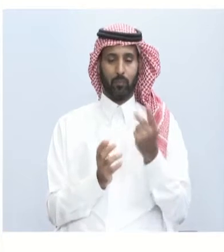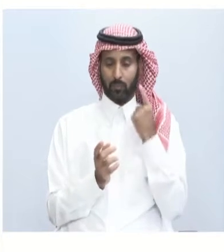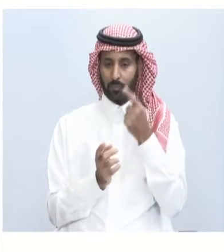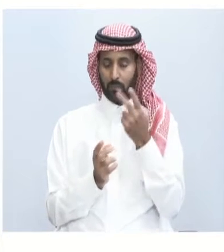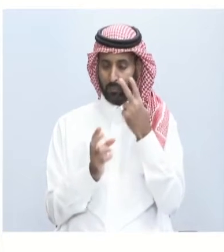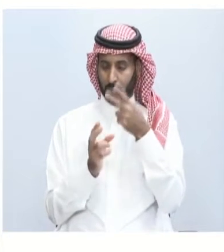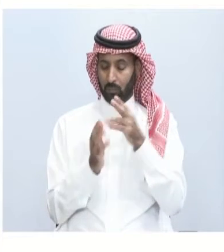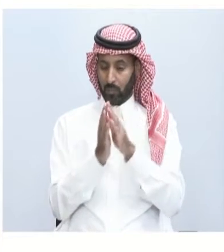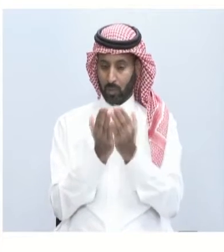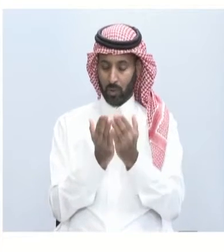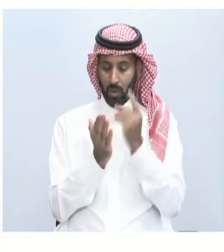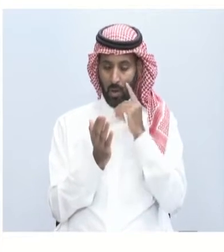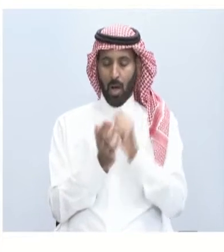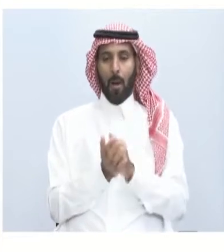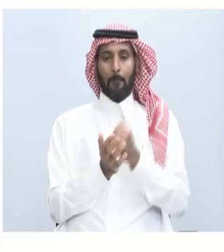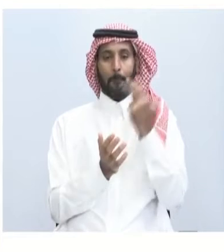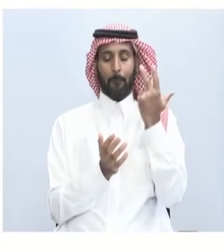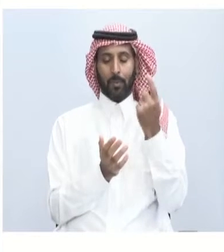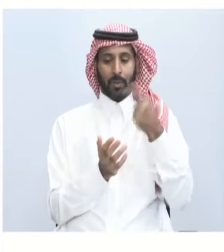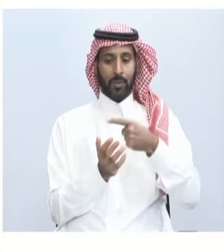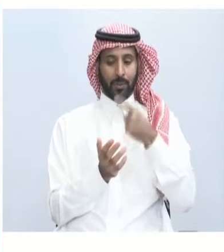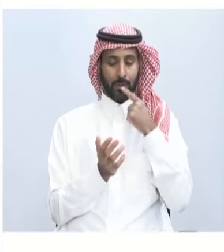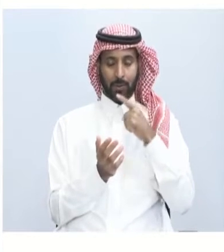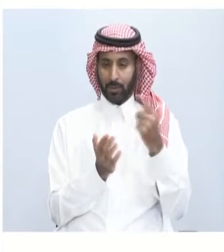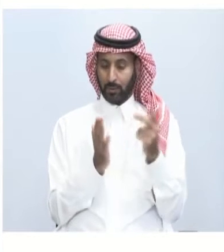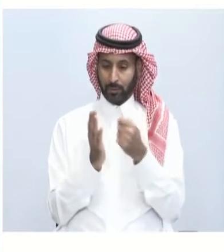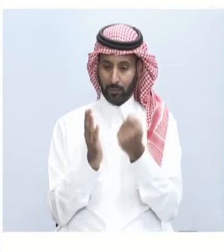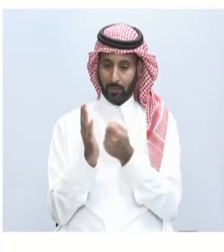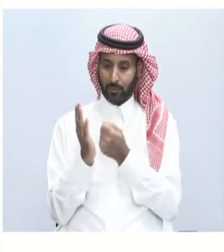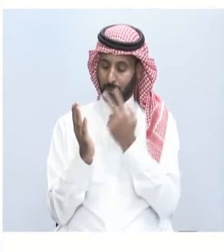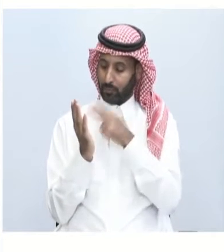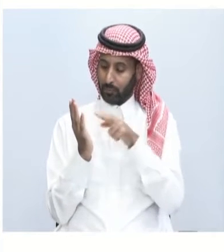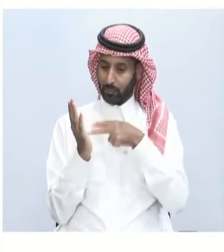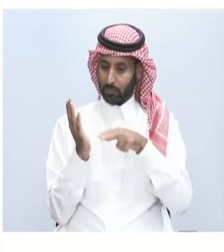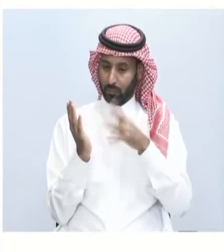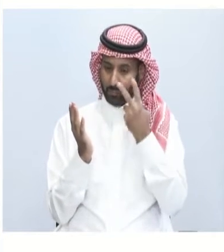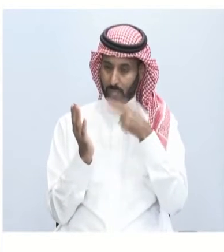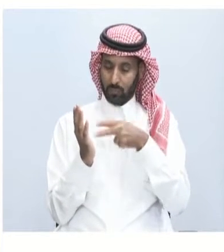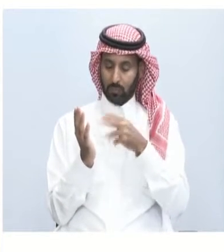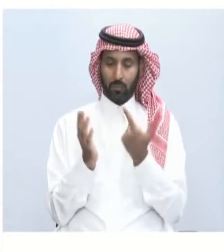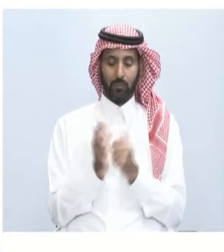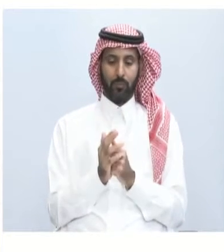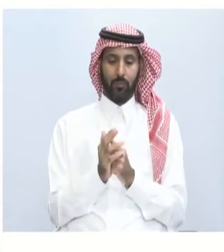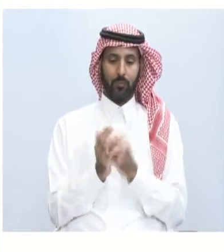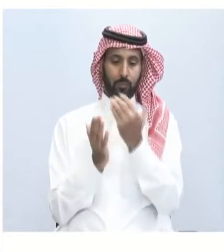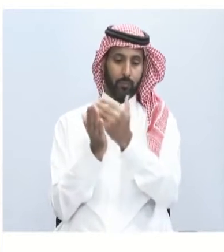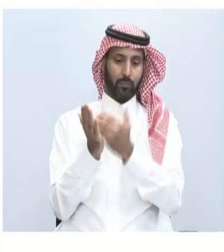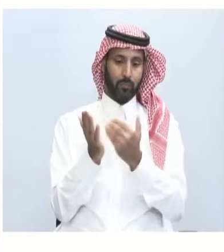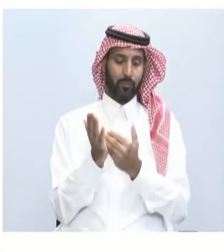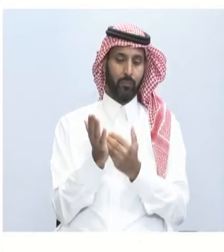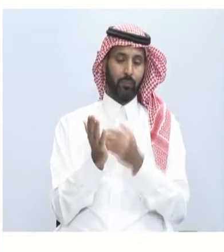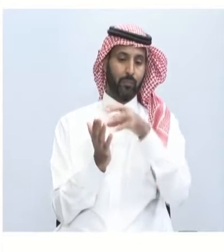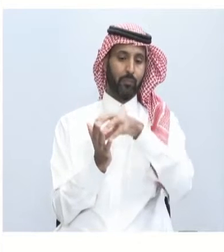a look on your books on page 18 and let's read the objects that we can see in front of us. So we have